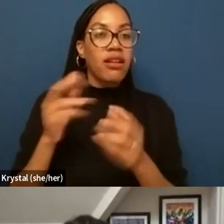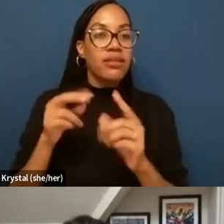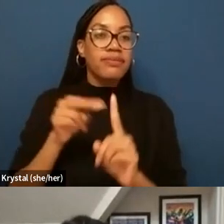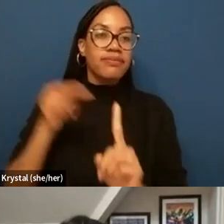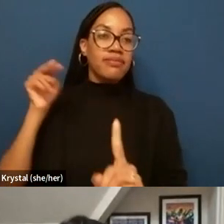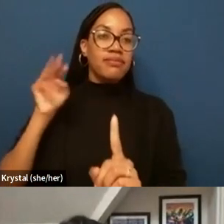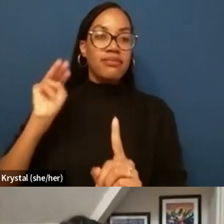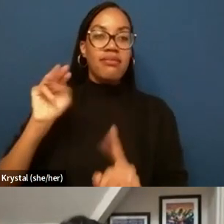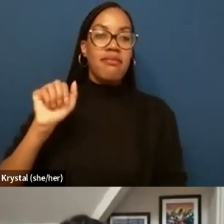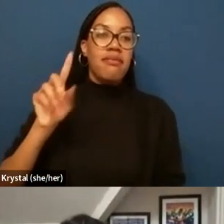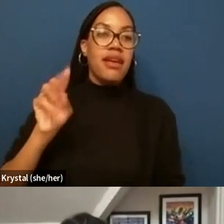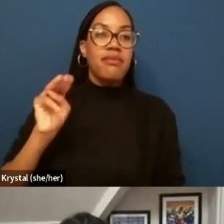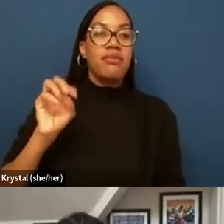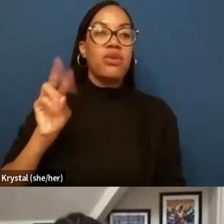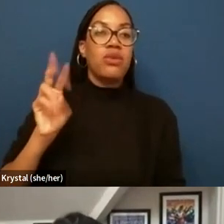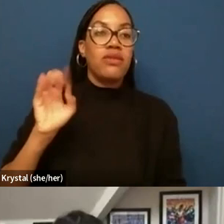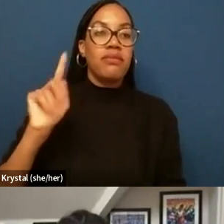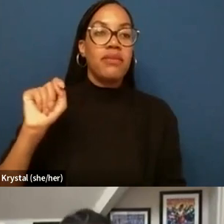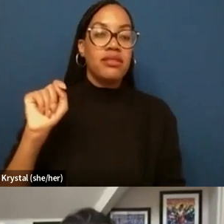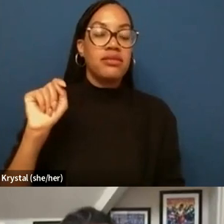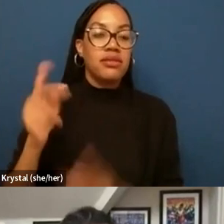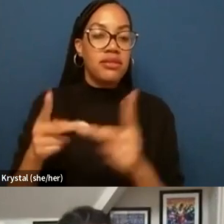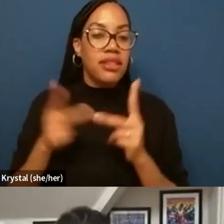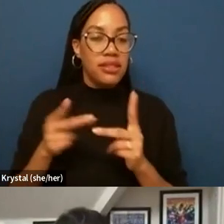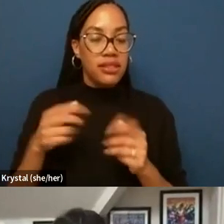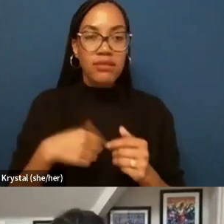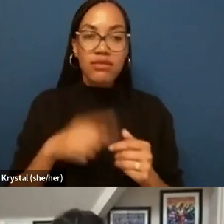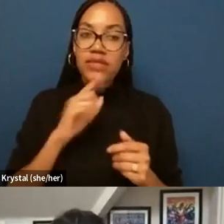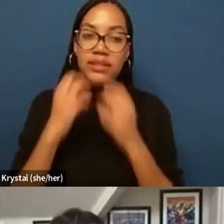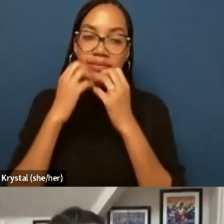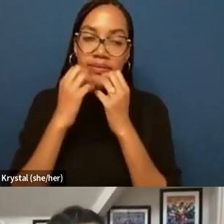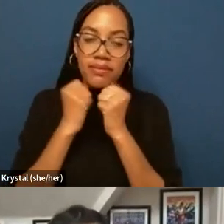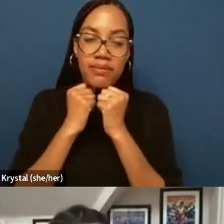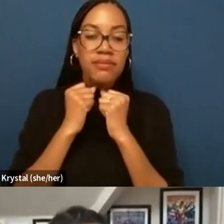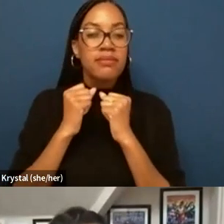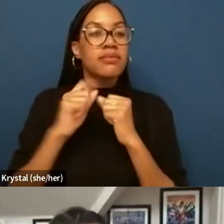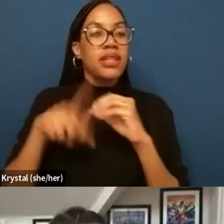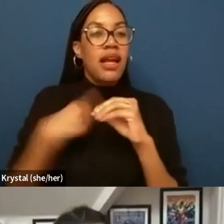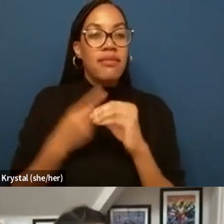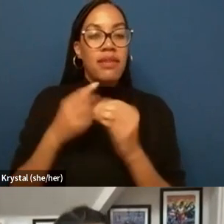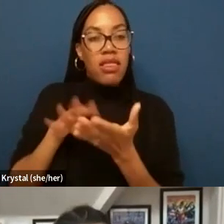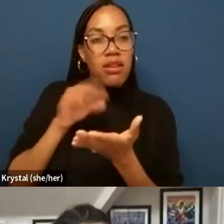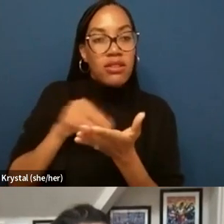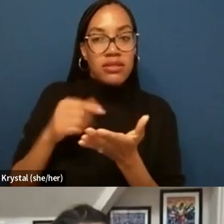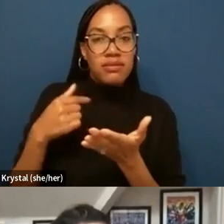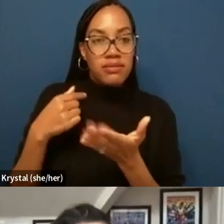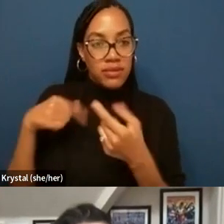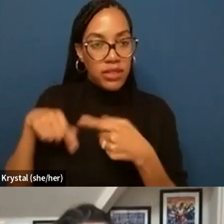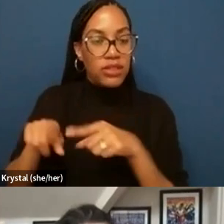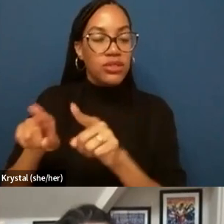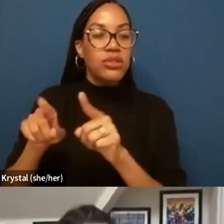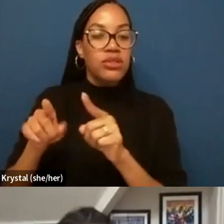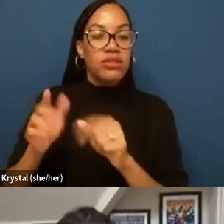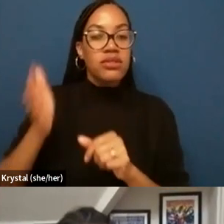of the knowledge that I've gained from peer support spaces. As someone who was incarcerated in